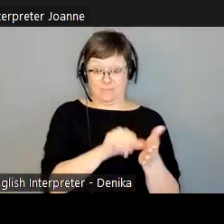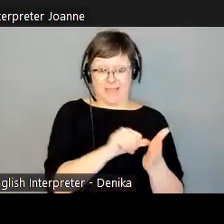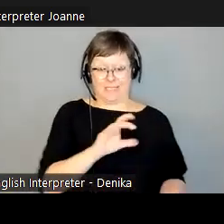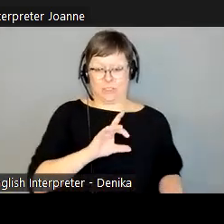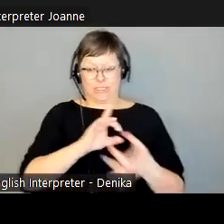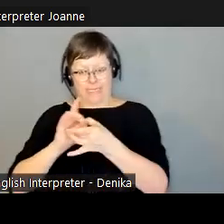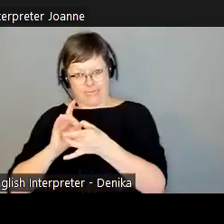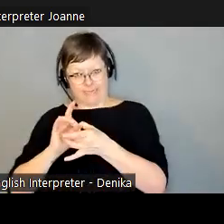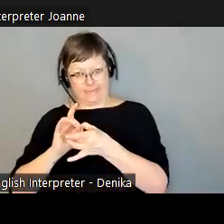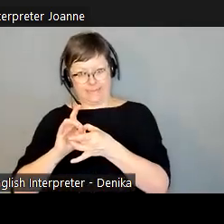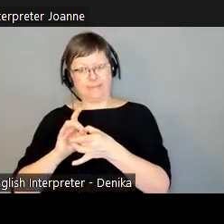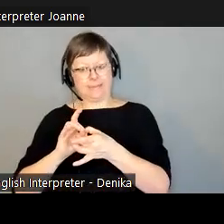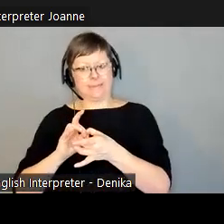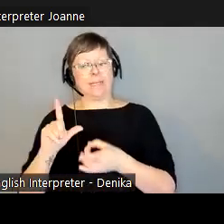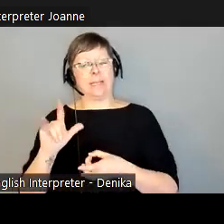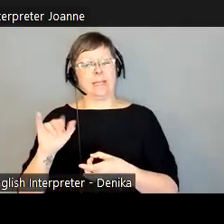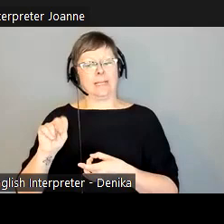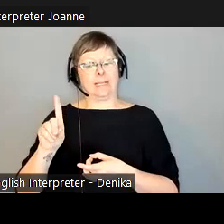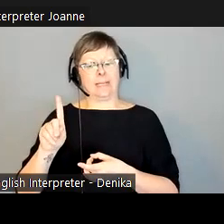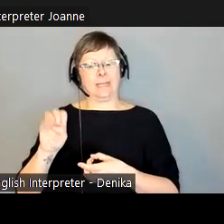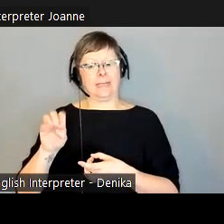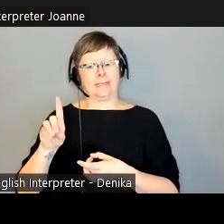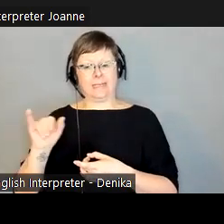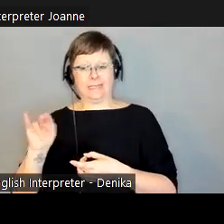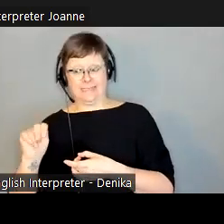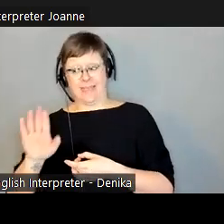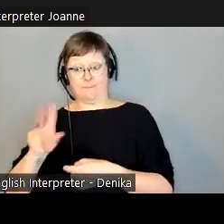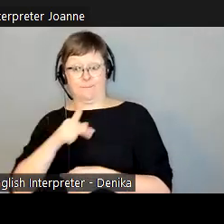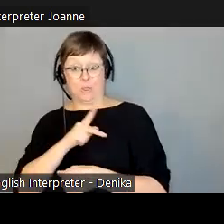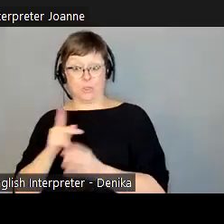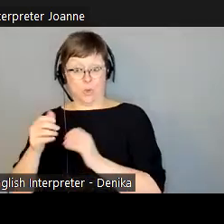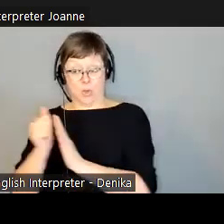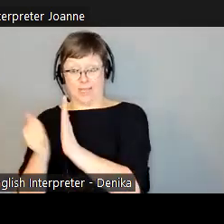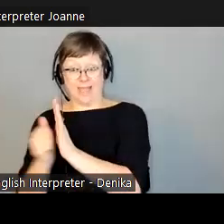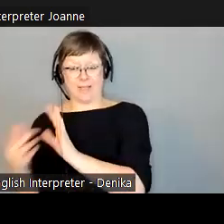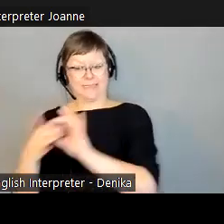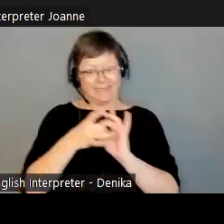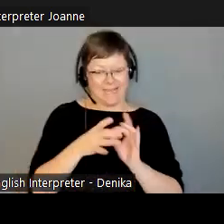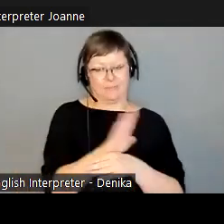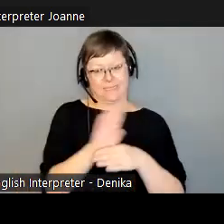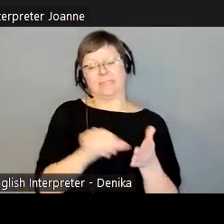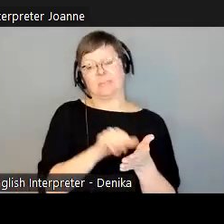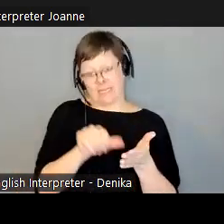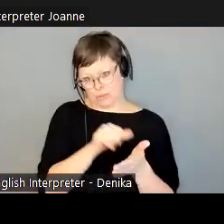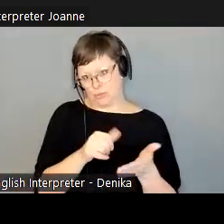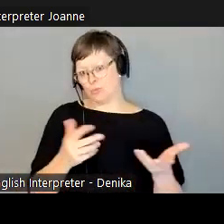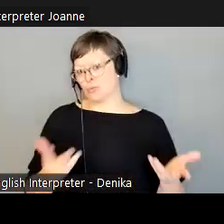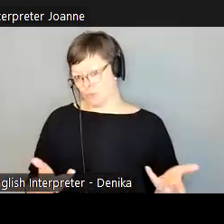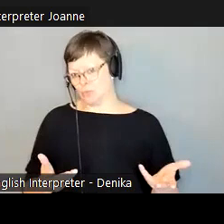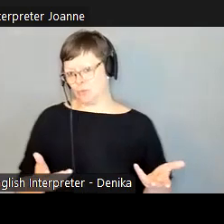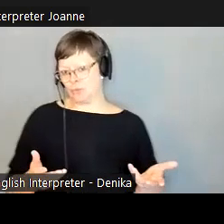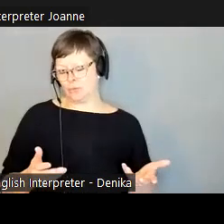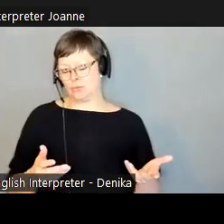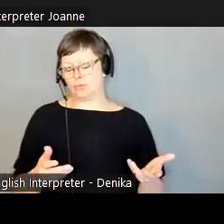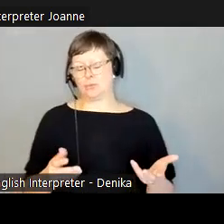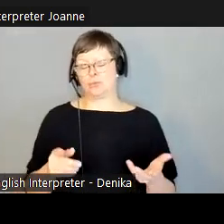as again, LinkedIn personal accounts are connected to the business page in the back end as an admin. So